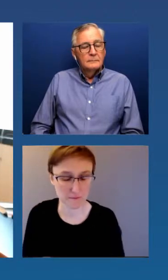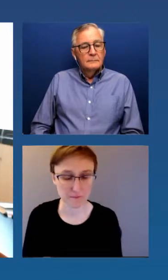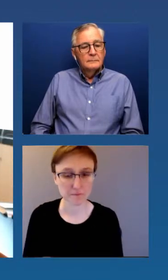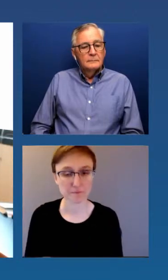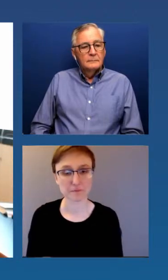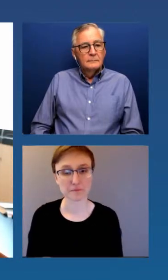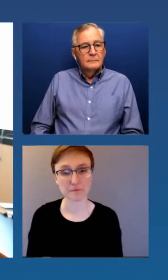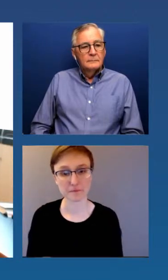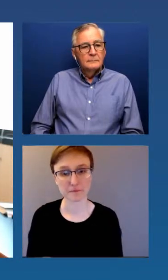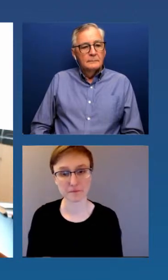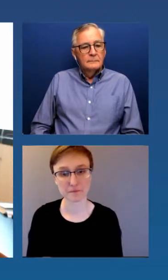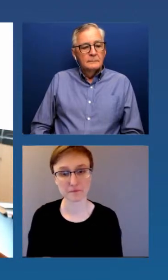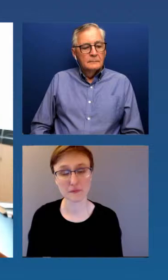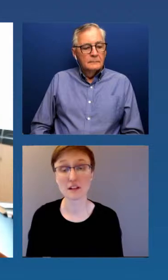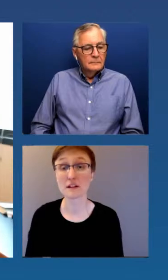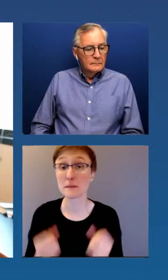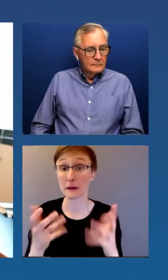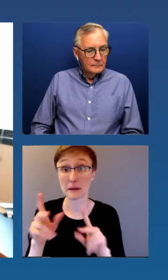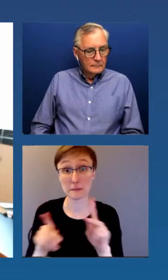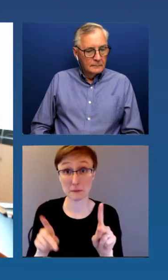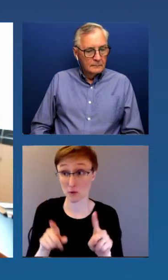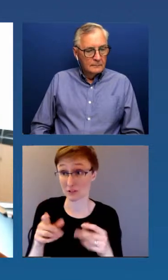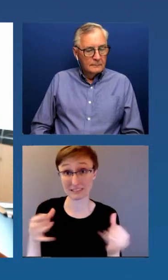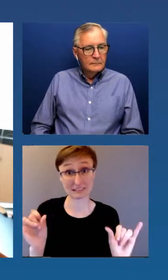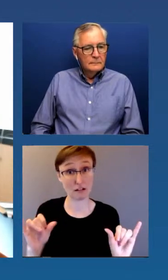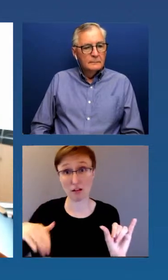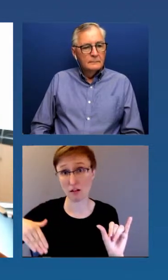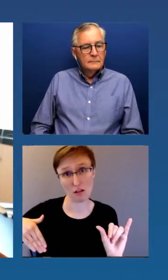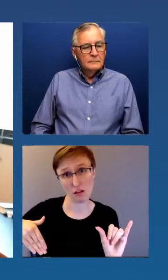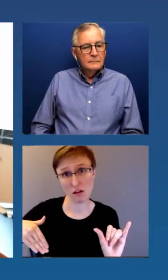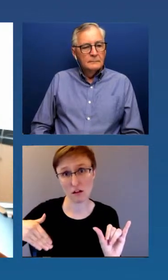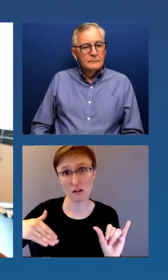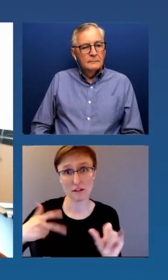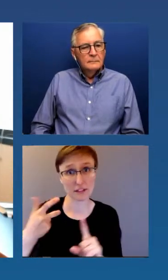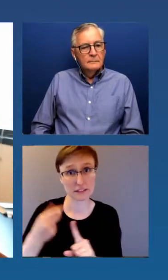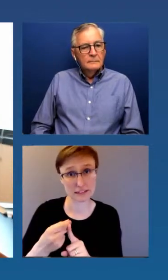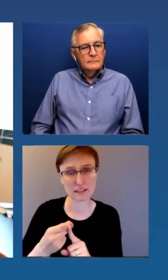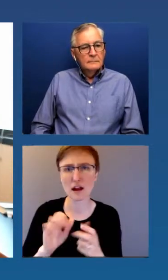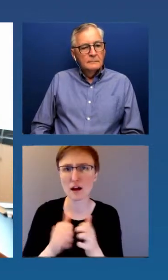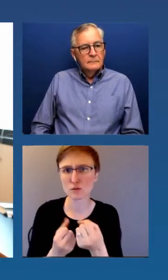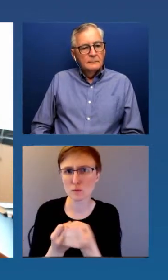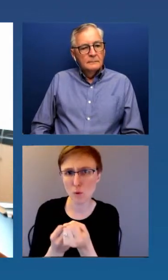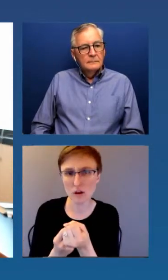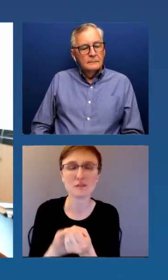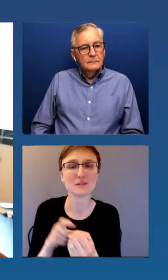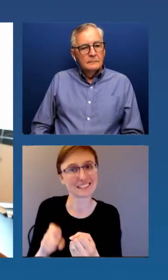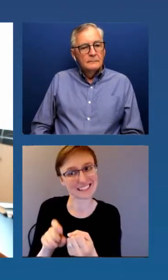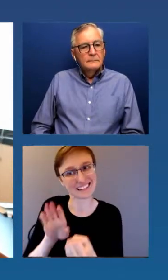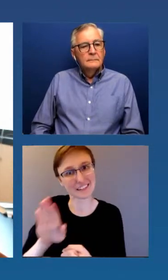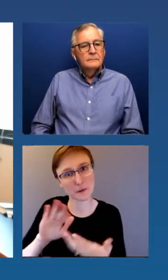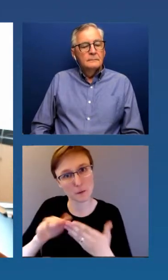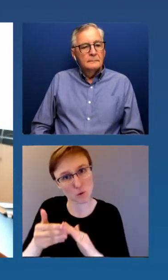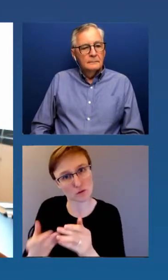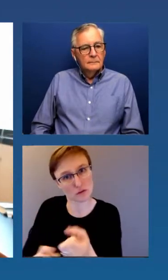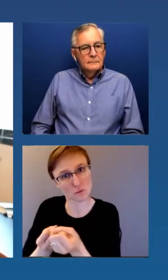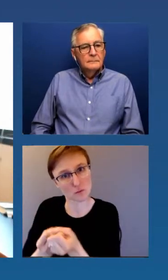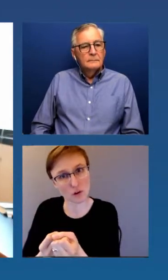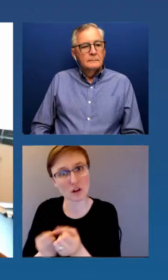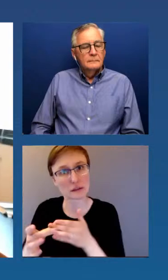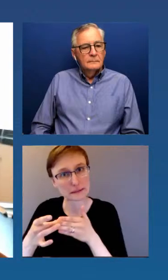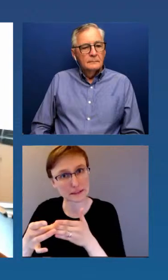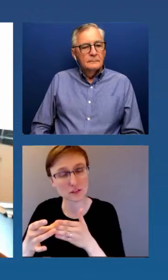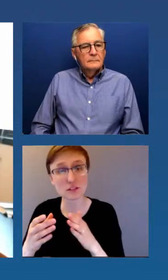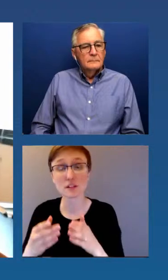within and by their community, by people they trust. We will continue to work with resident leaders, faith leaders, primary care